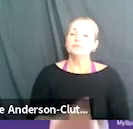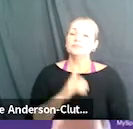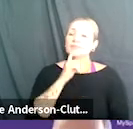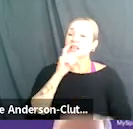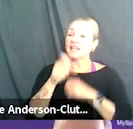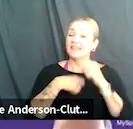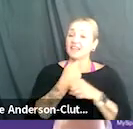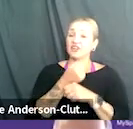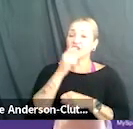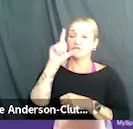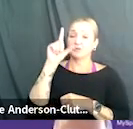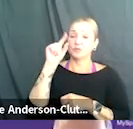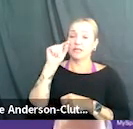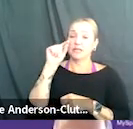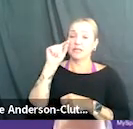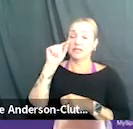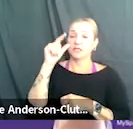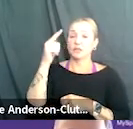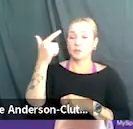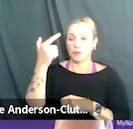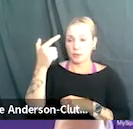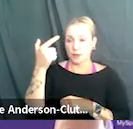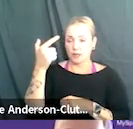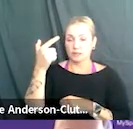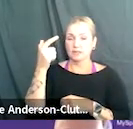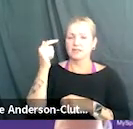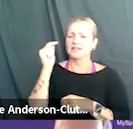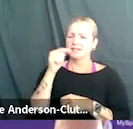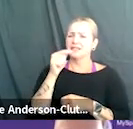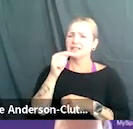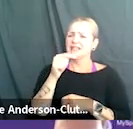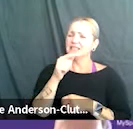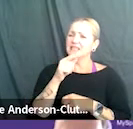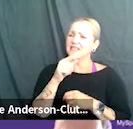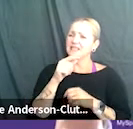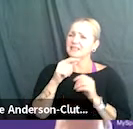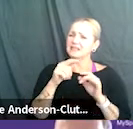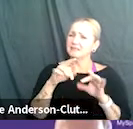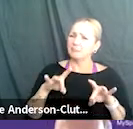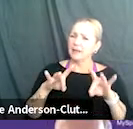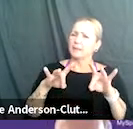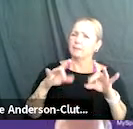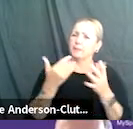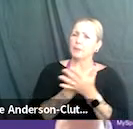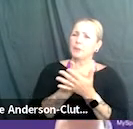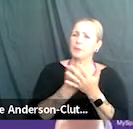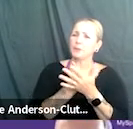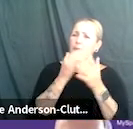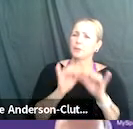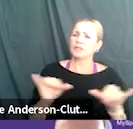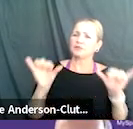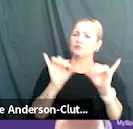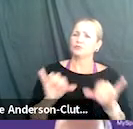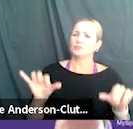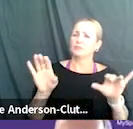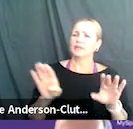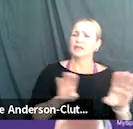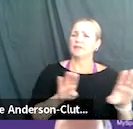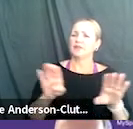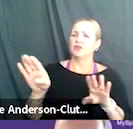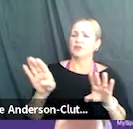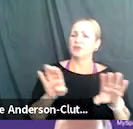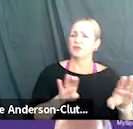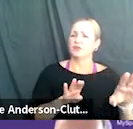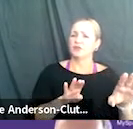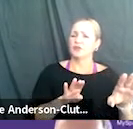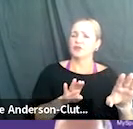unusual interests and stereotypies in the past, but not really this kind of repetitive and ritualistic behavior. And so he began to insist upon